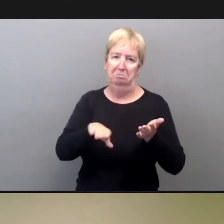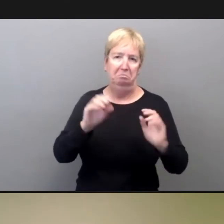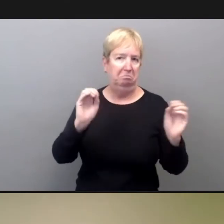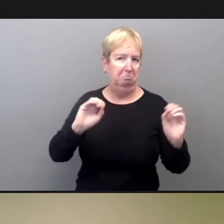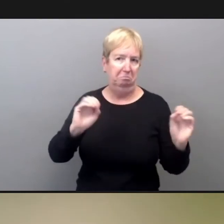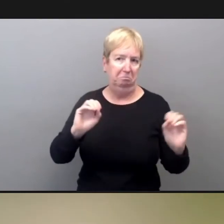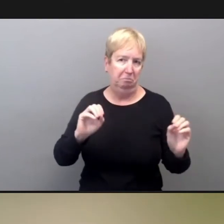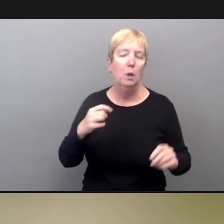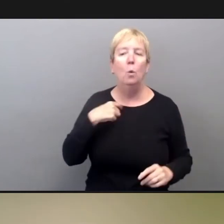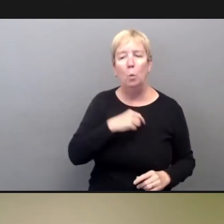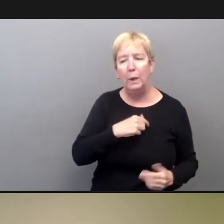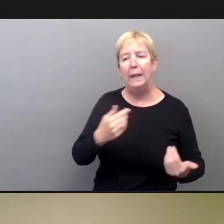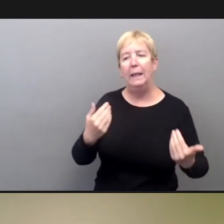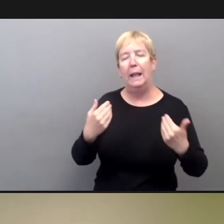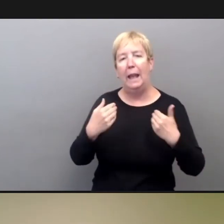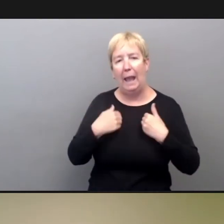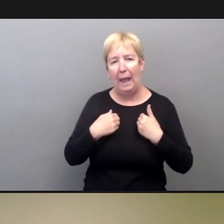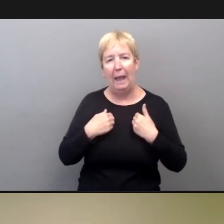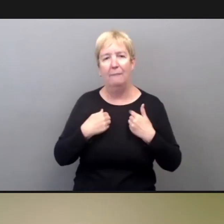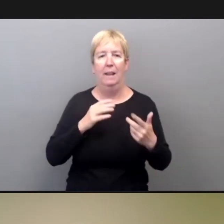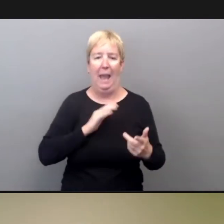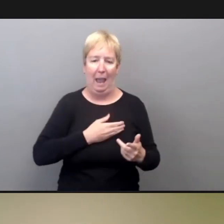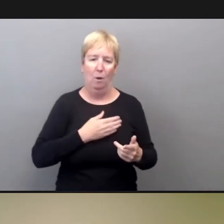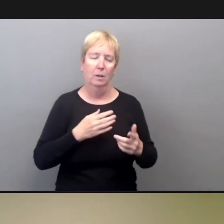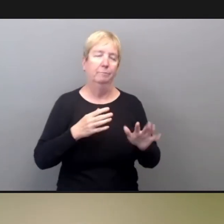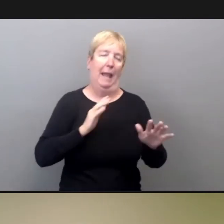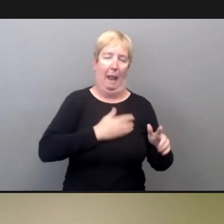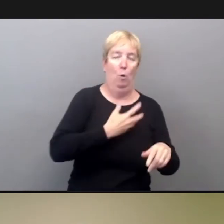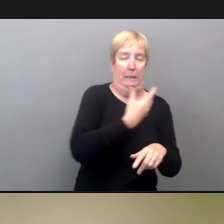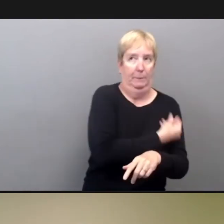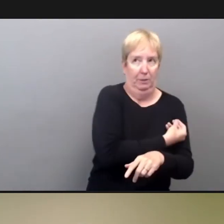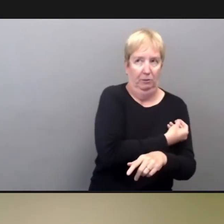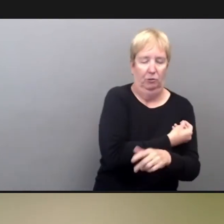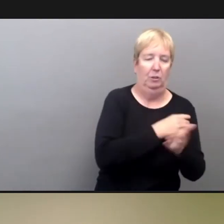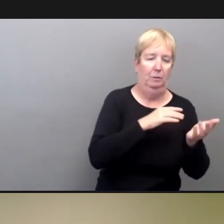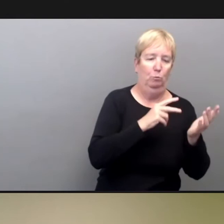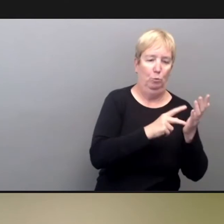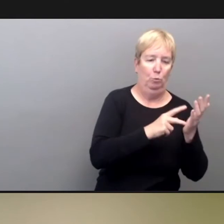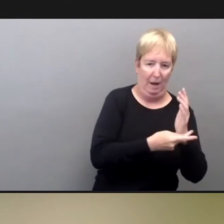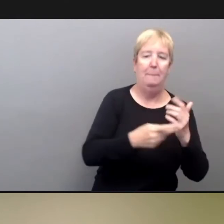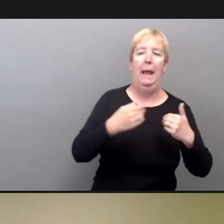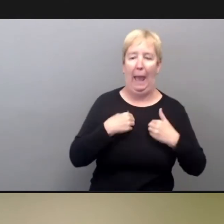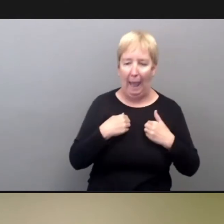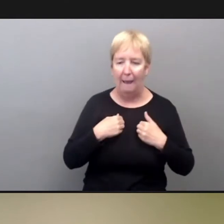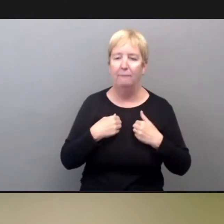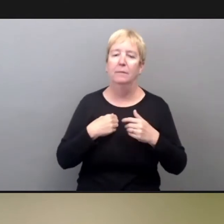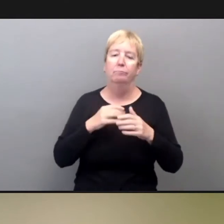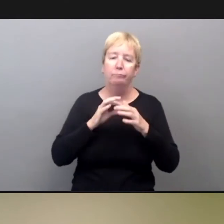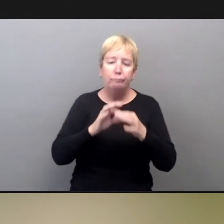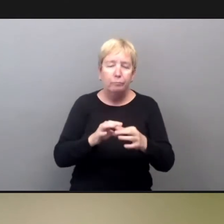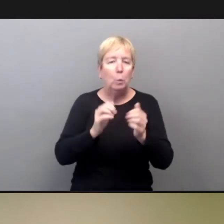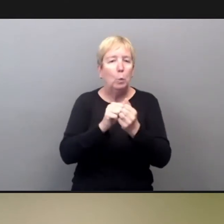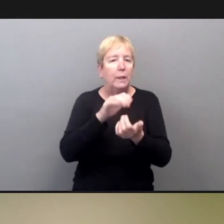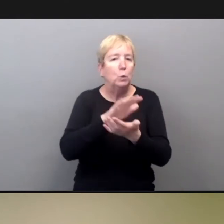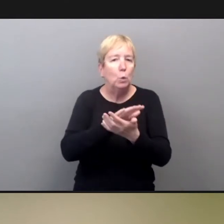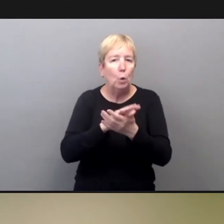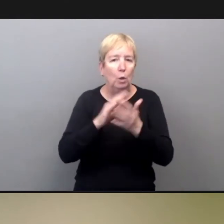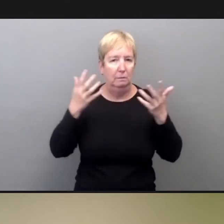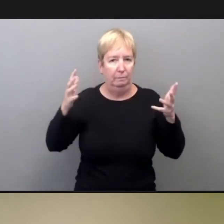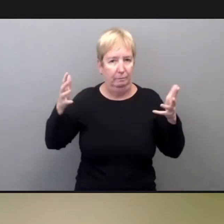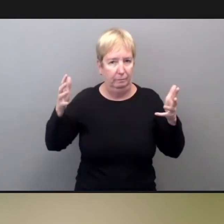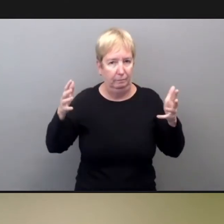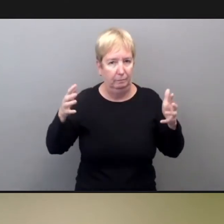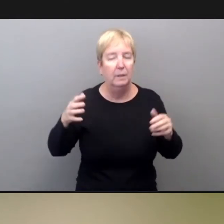provide, our immunization program only provides exemptions for school required vaccines. And then